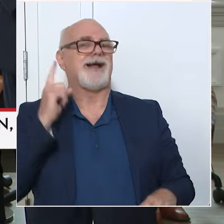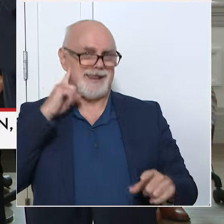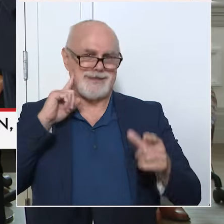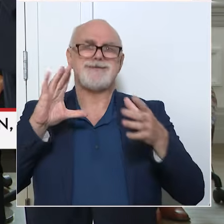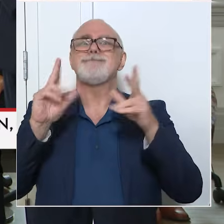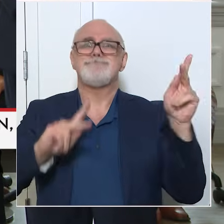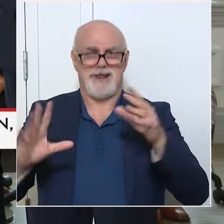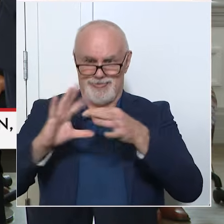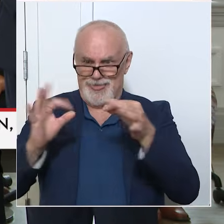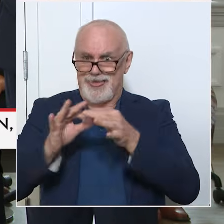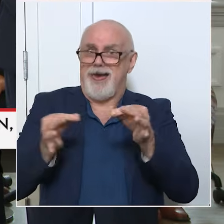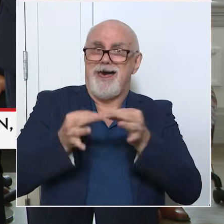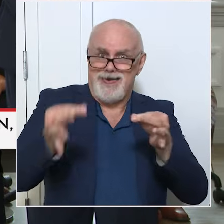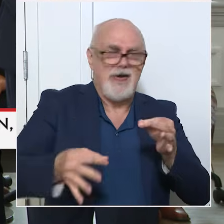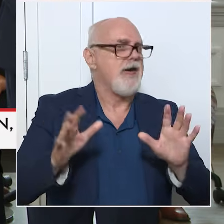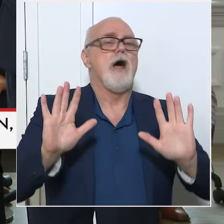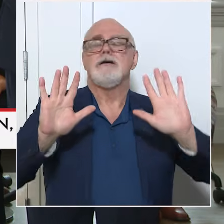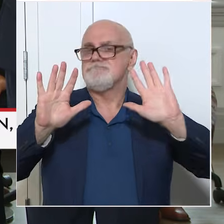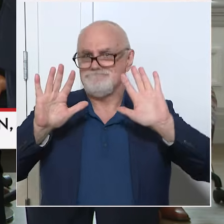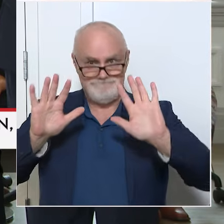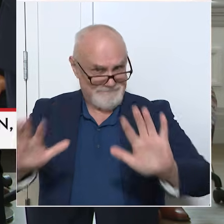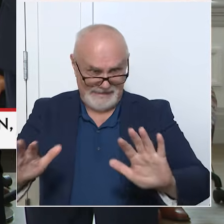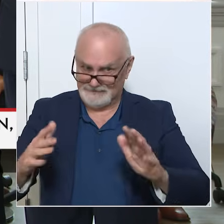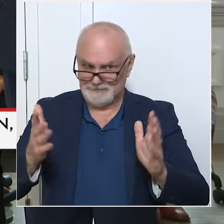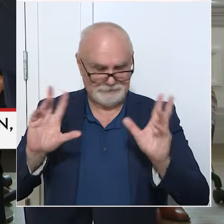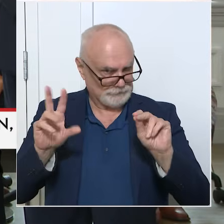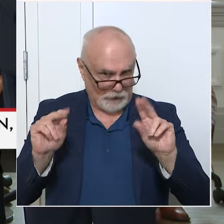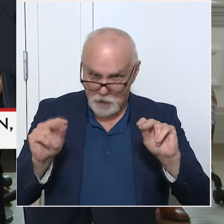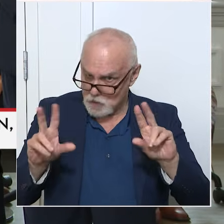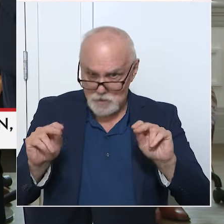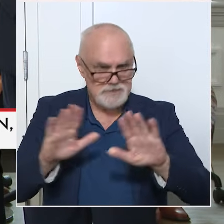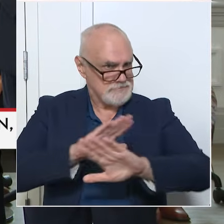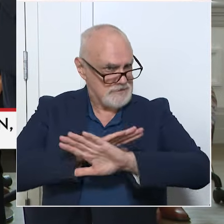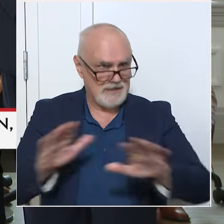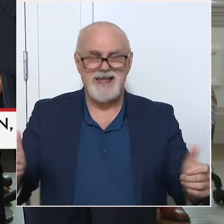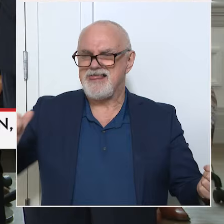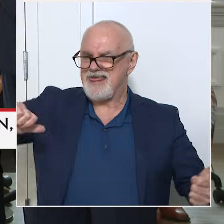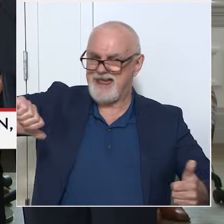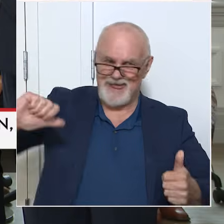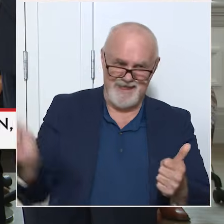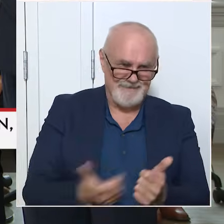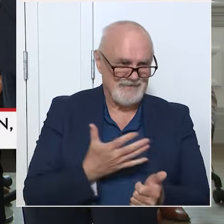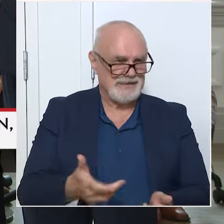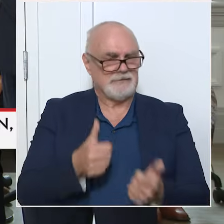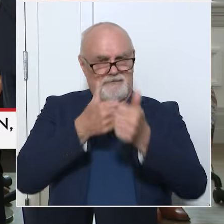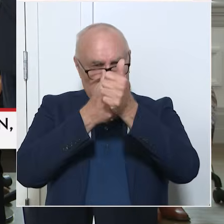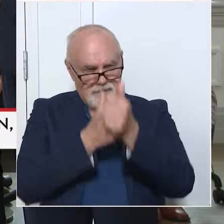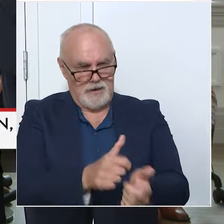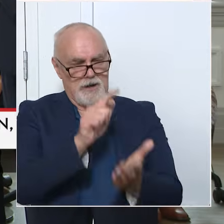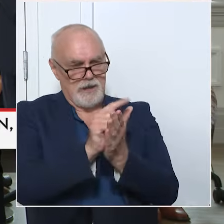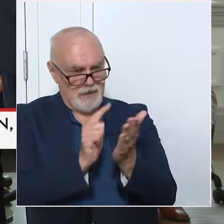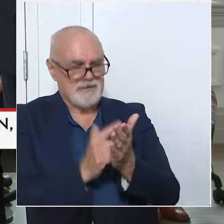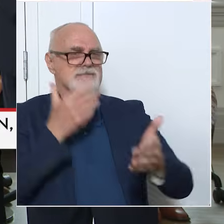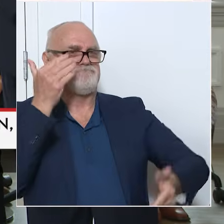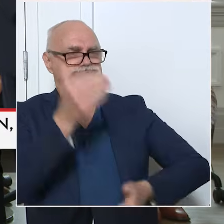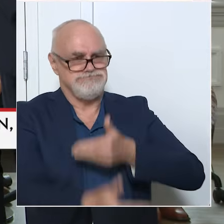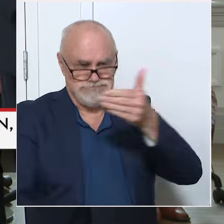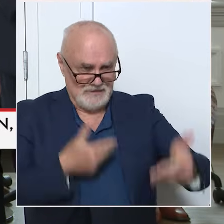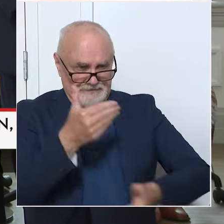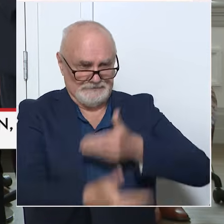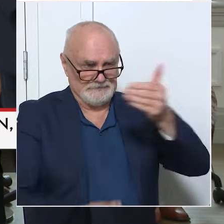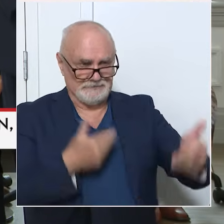up. I think everything is going according to the legislation that we submitted. Okay,